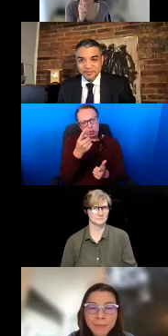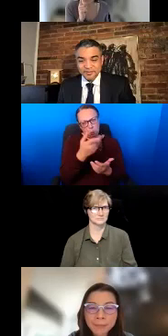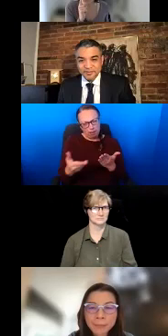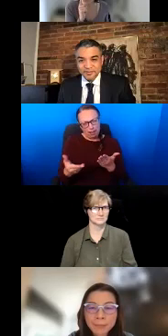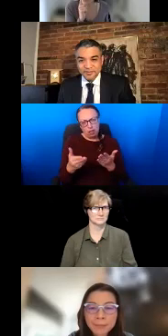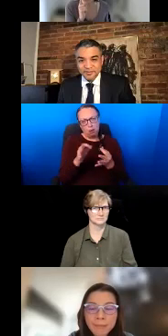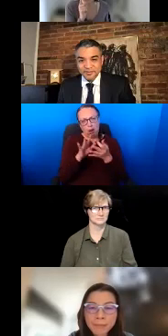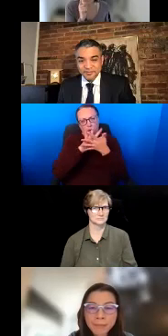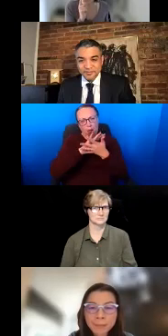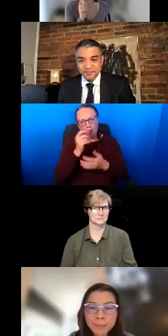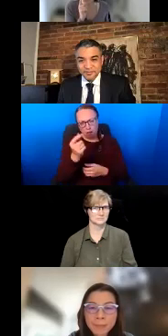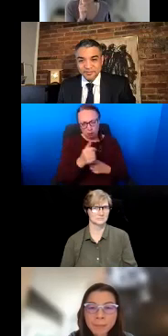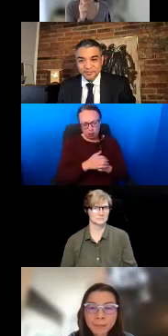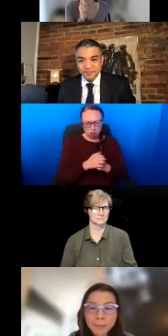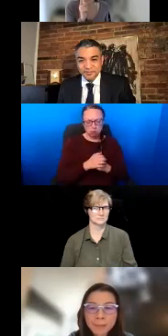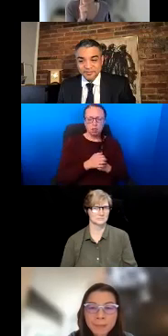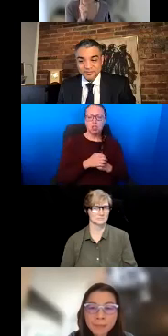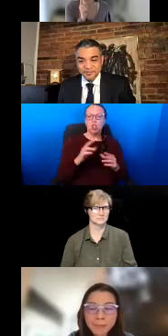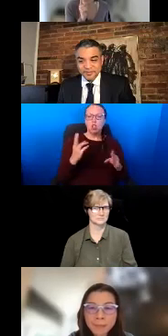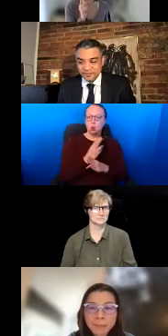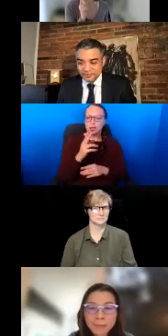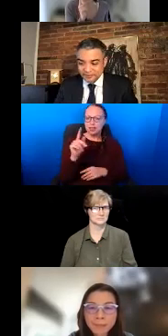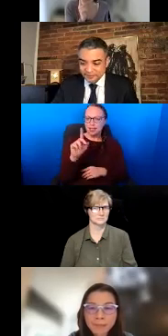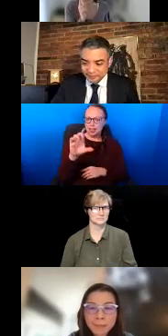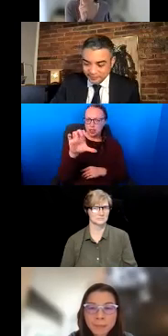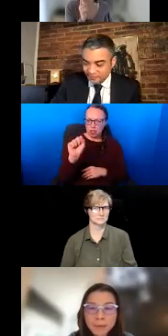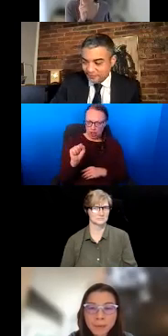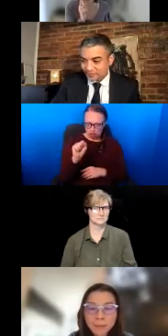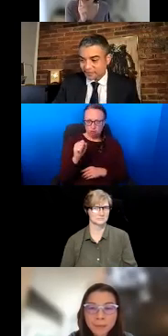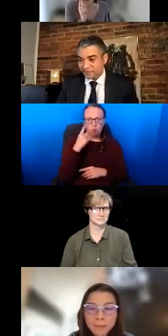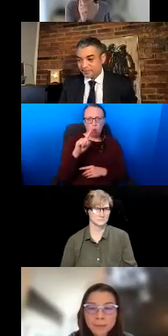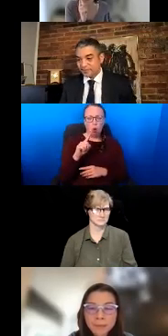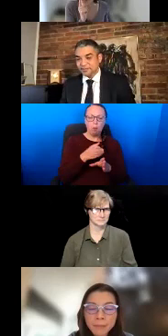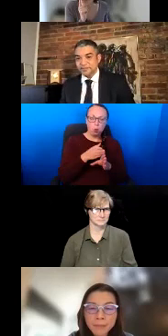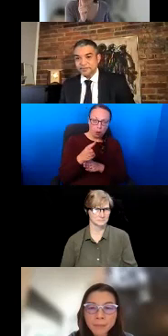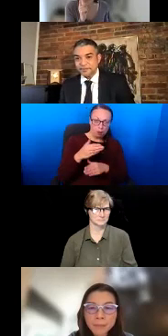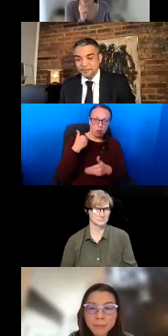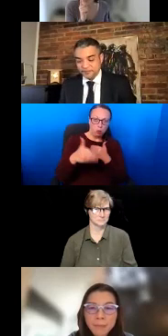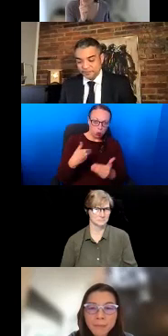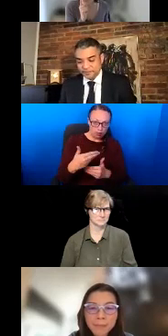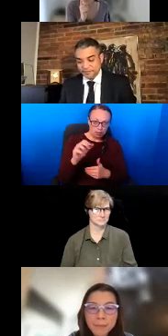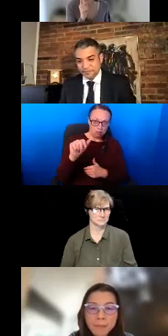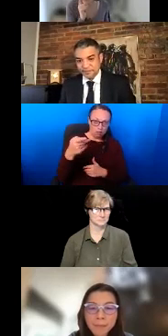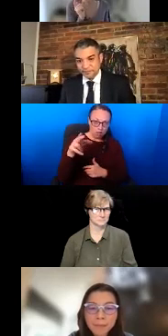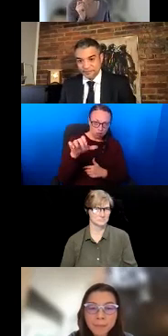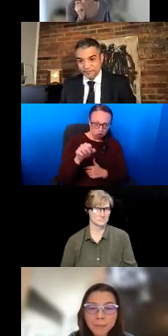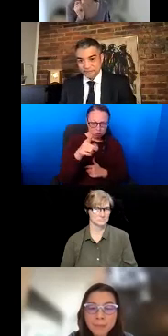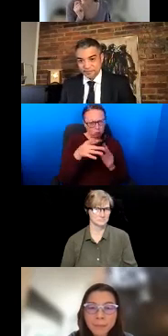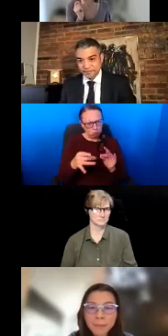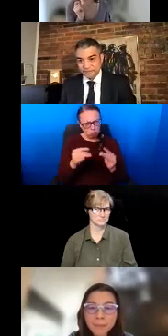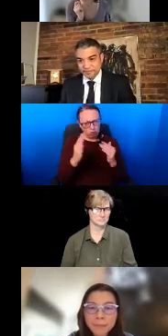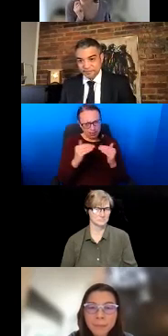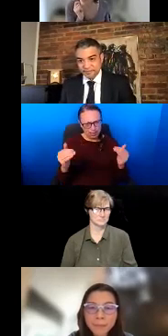talking about using tDCS to study people with primary progressive aphasia, you mentioned a stage where you determine the